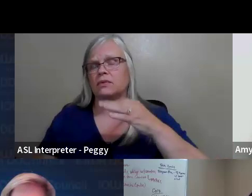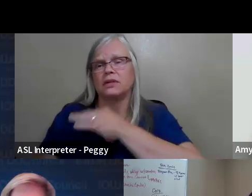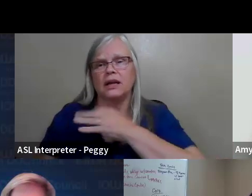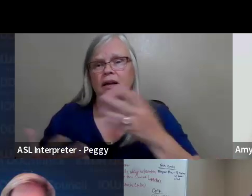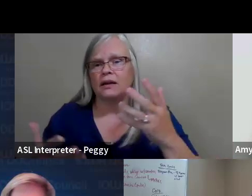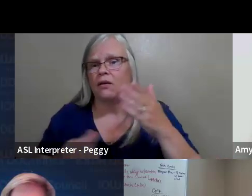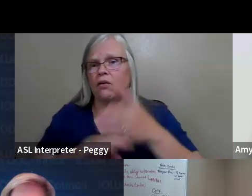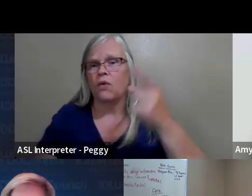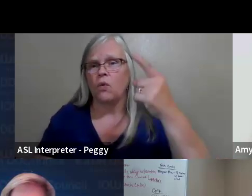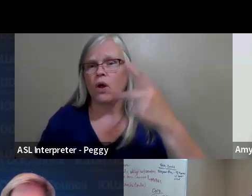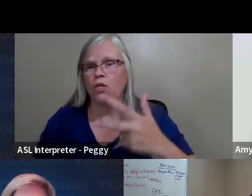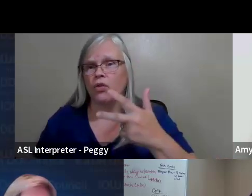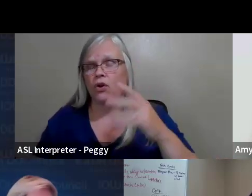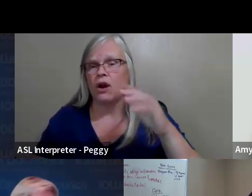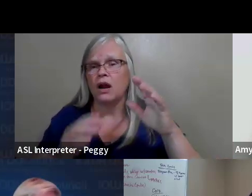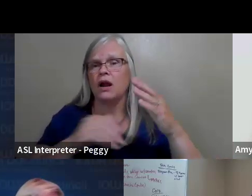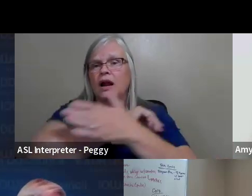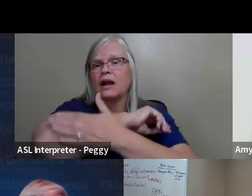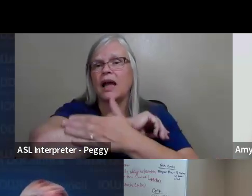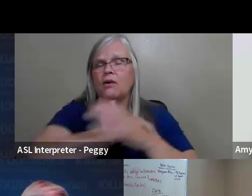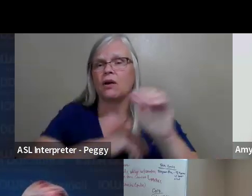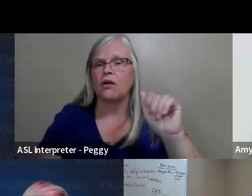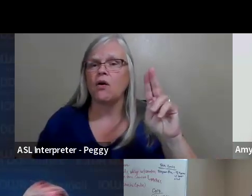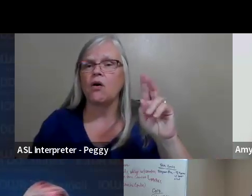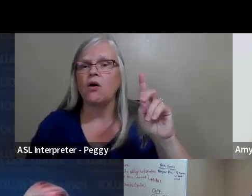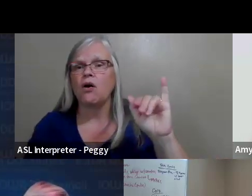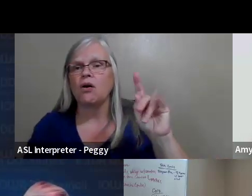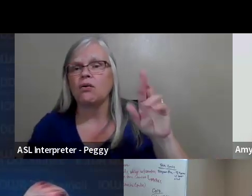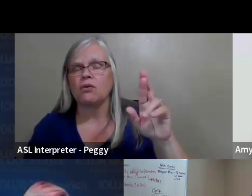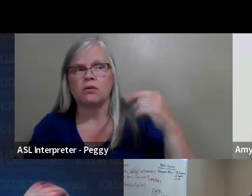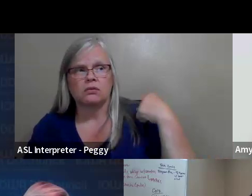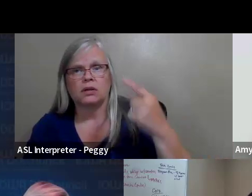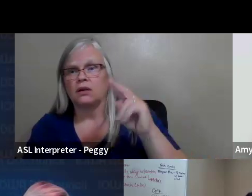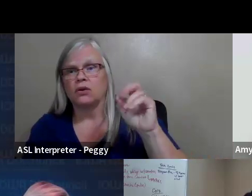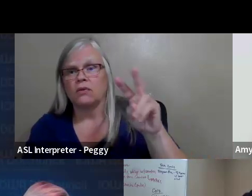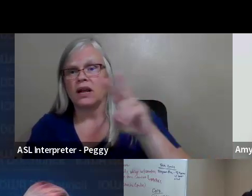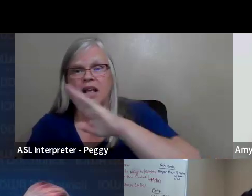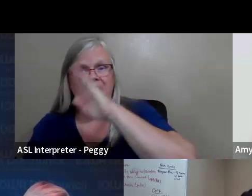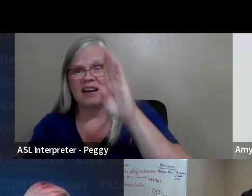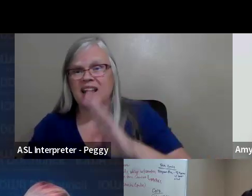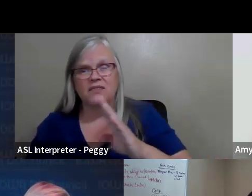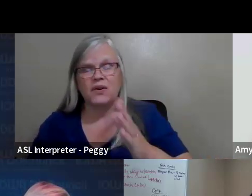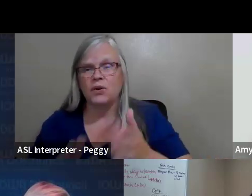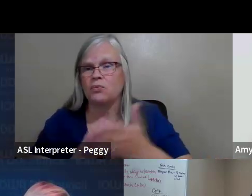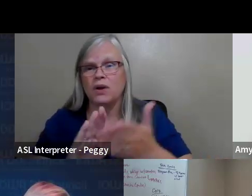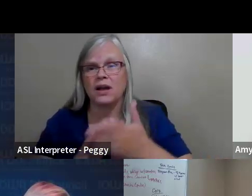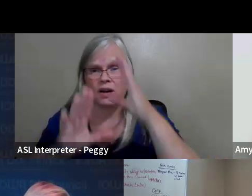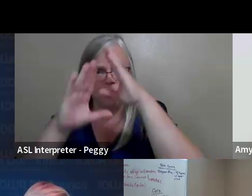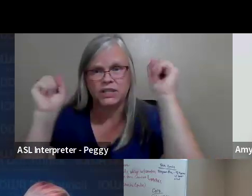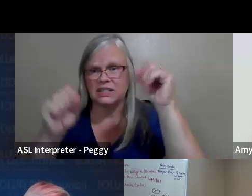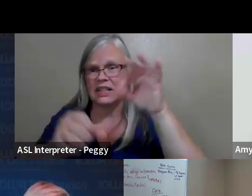Over a third of our county auditors as of last November had never run a presidential election